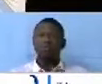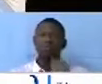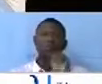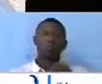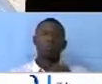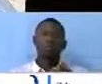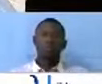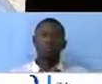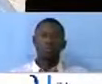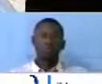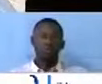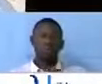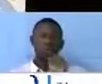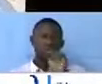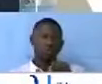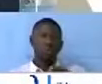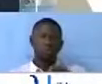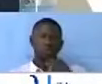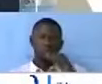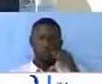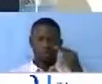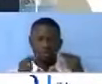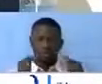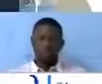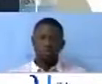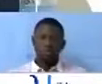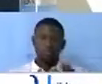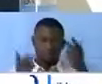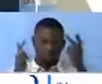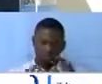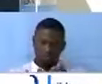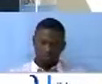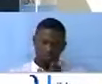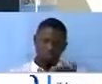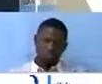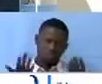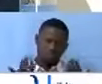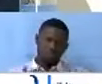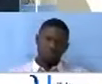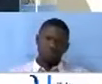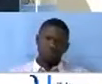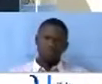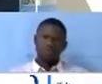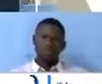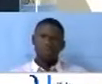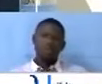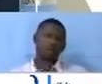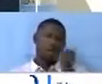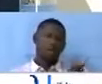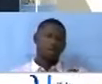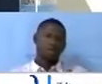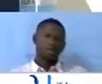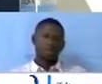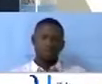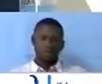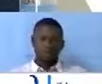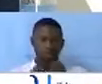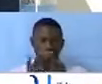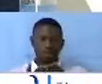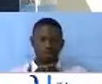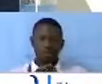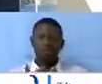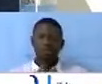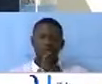testimony. Council, can you please continue? Thank you very much, Mr. Chair. And he said, he continued on to